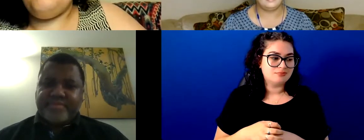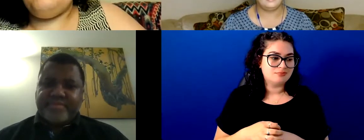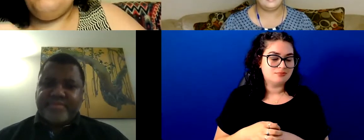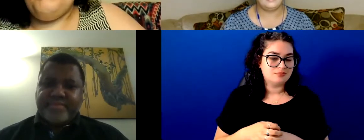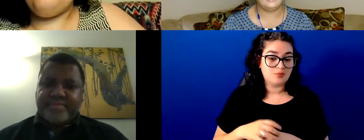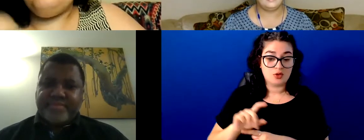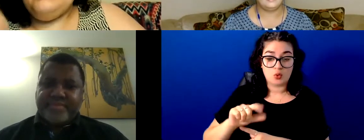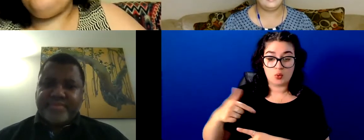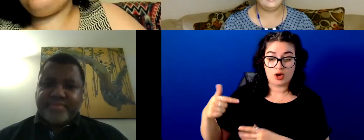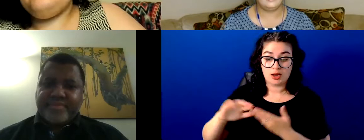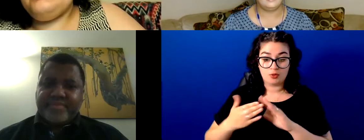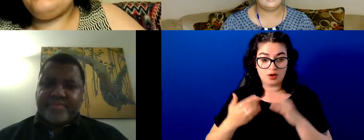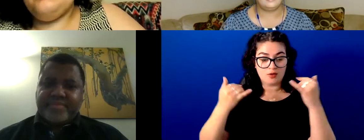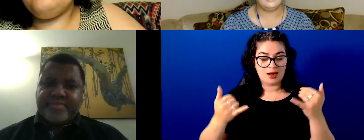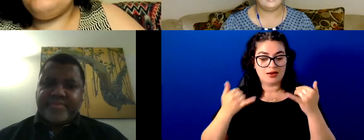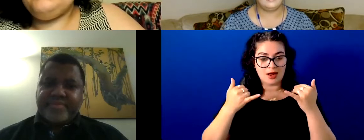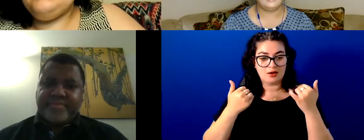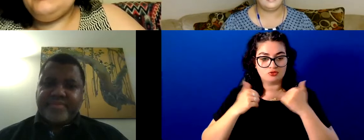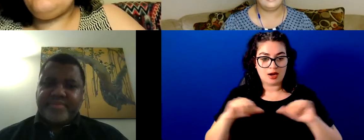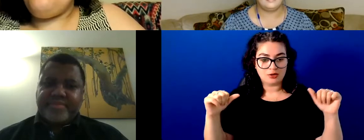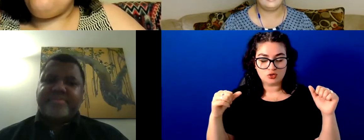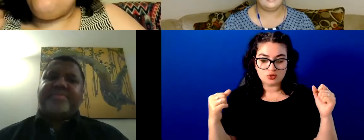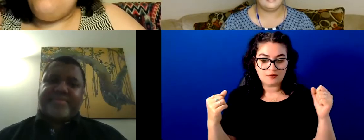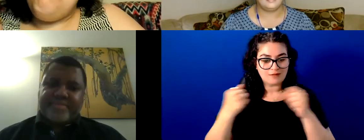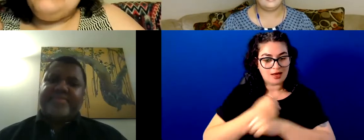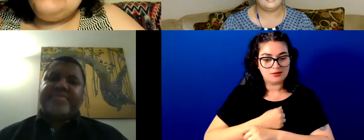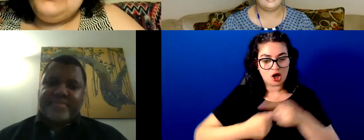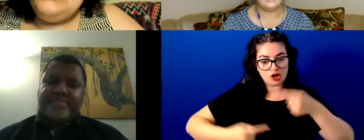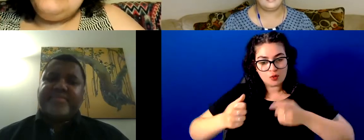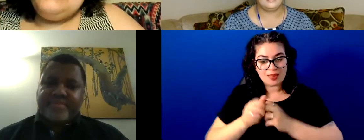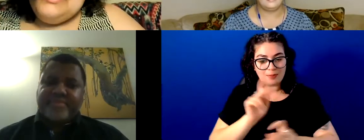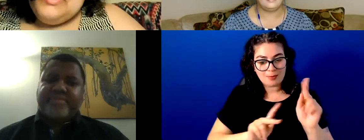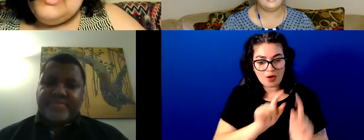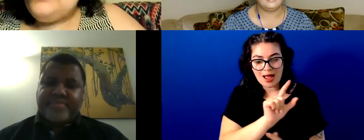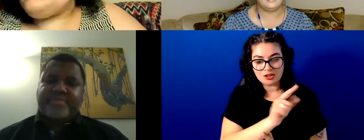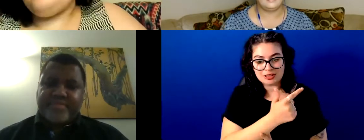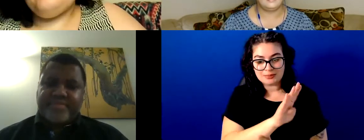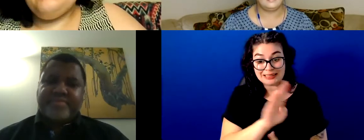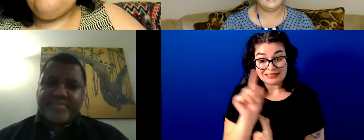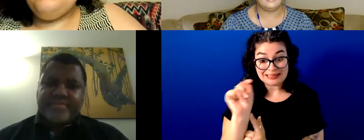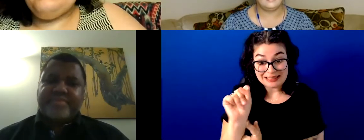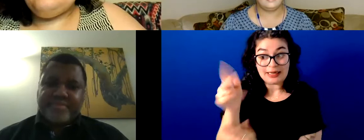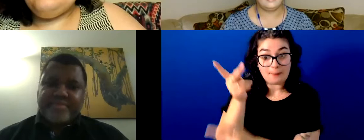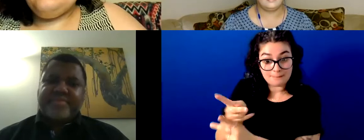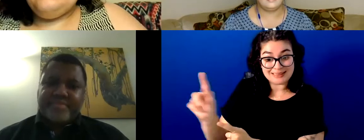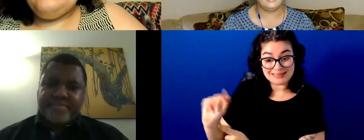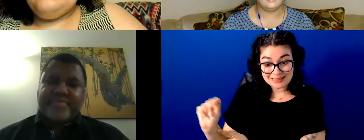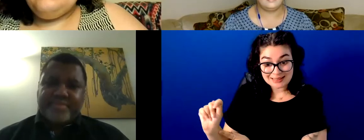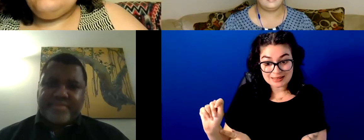queer community about keeping the T in LGBT, I find to be so disheartening,